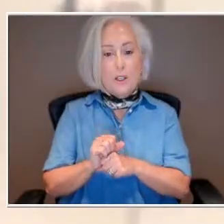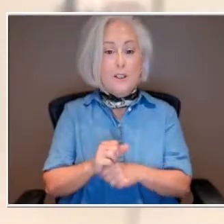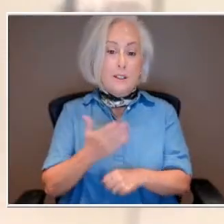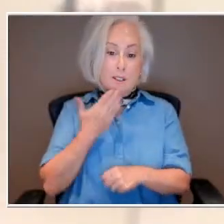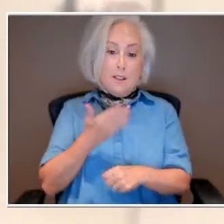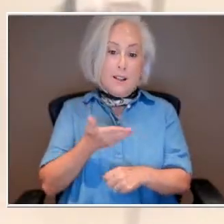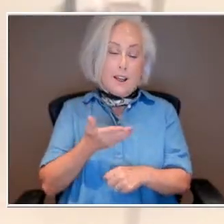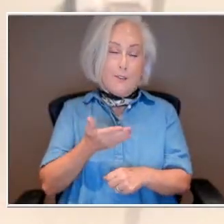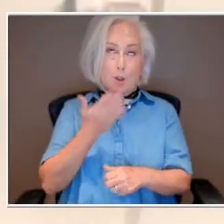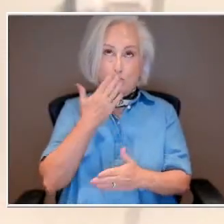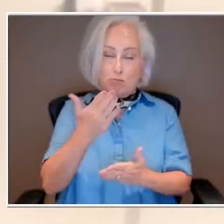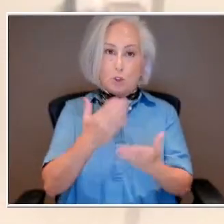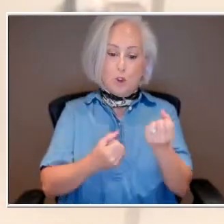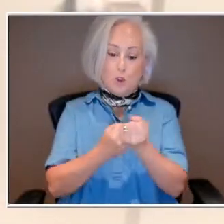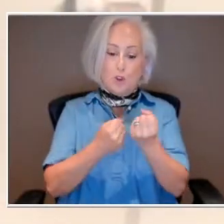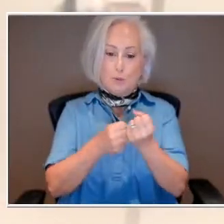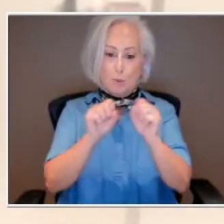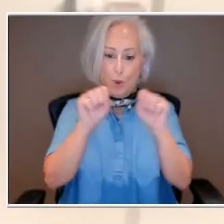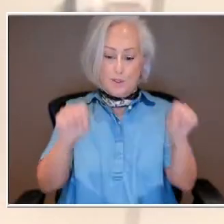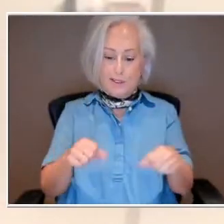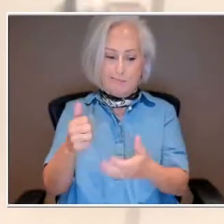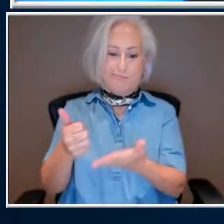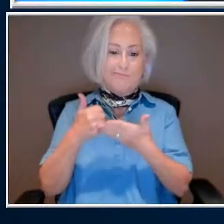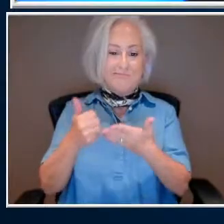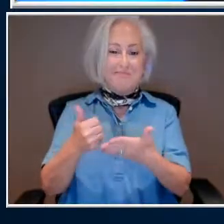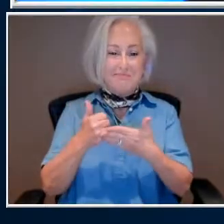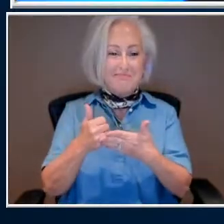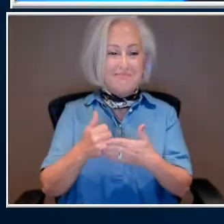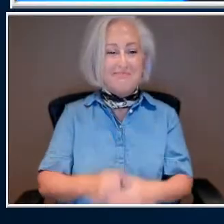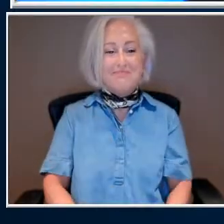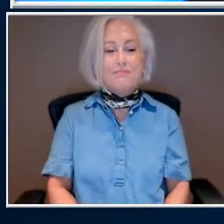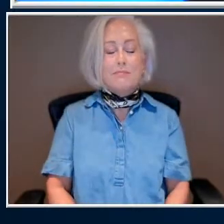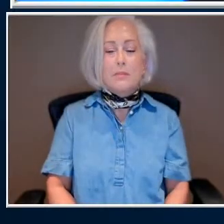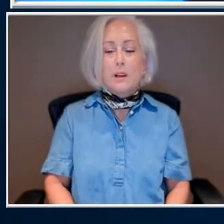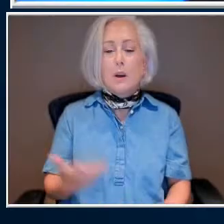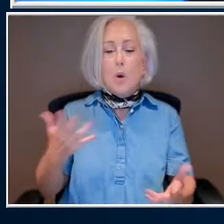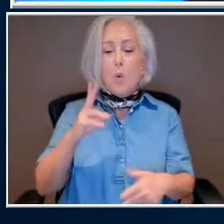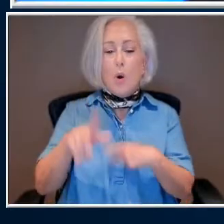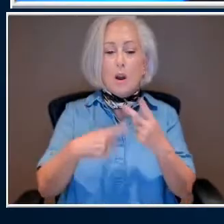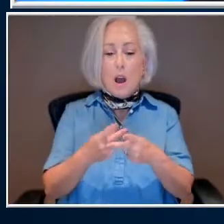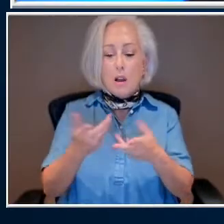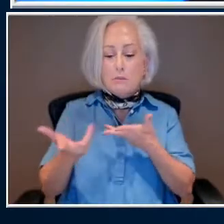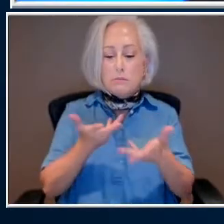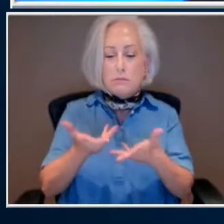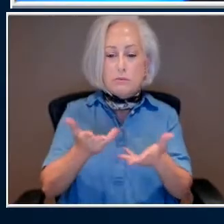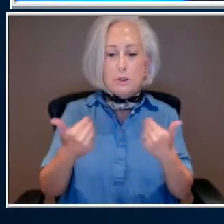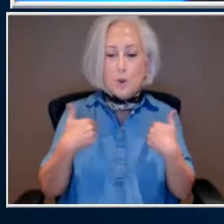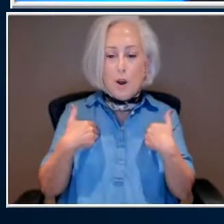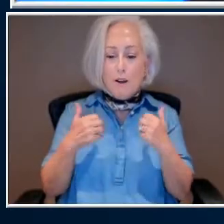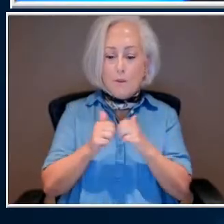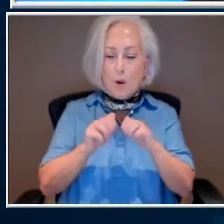have a good support system around me that is understanding. What kind of conversations were you having with your children at the time?